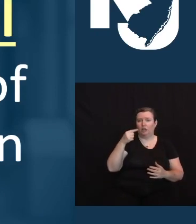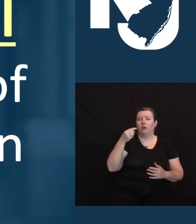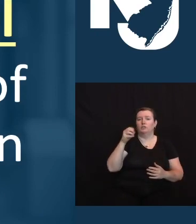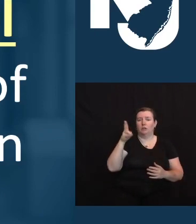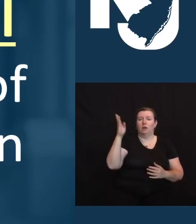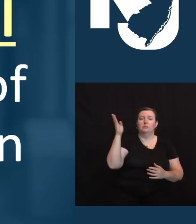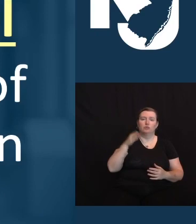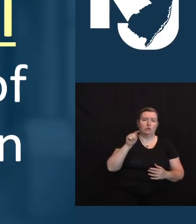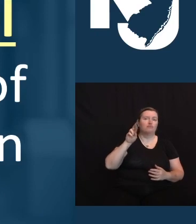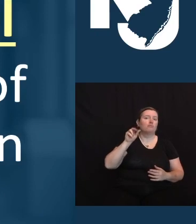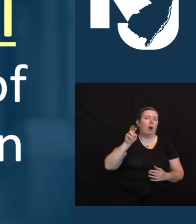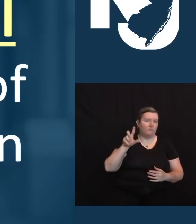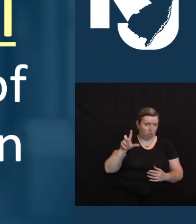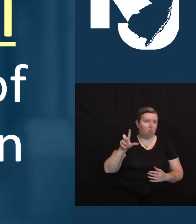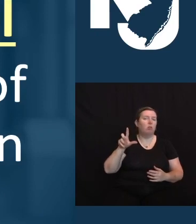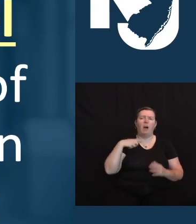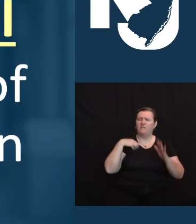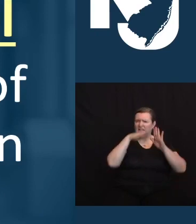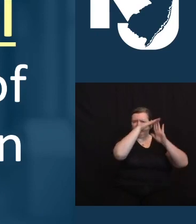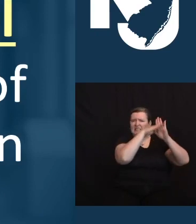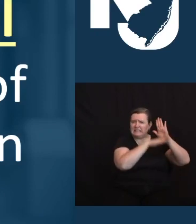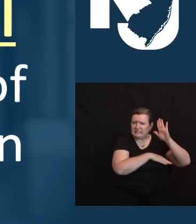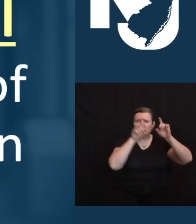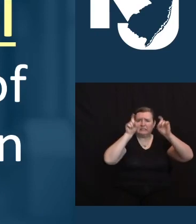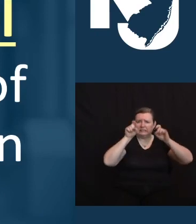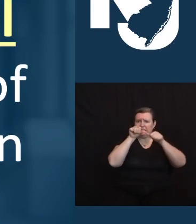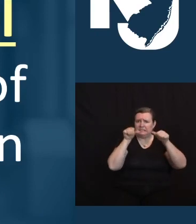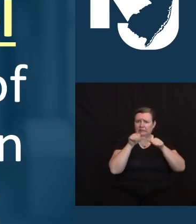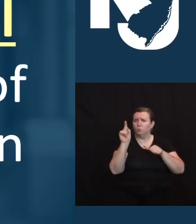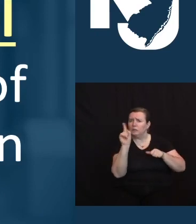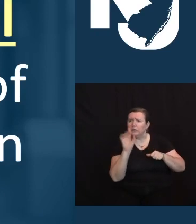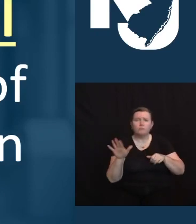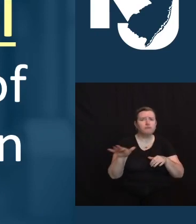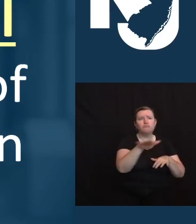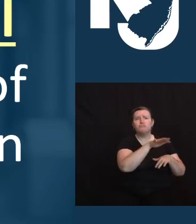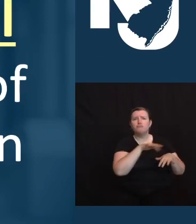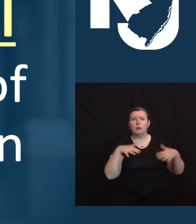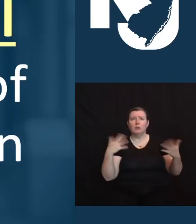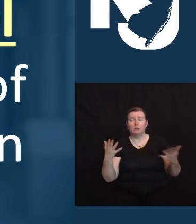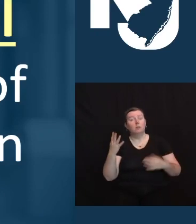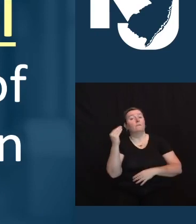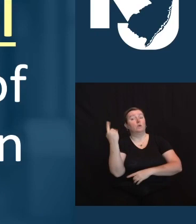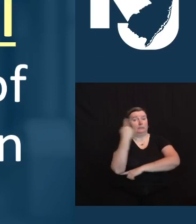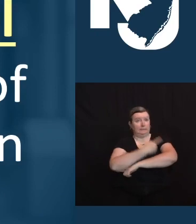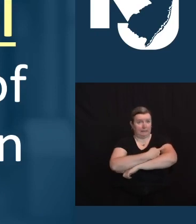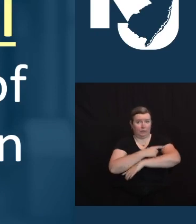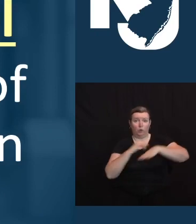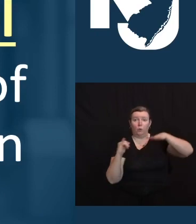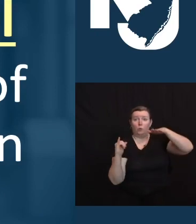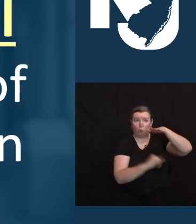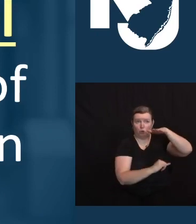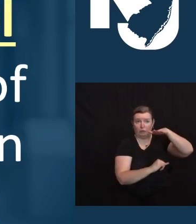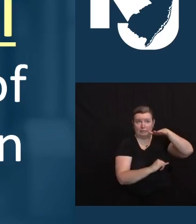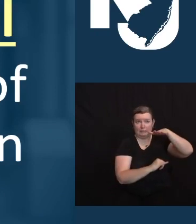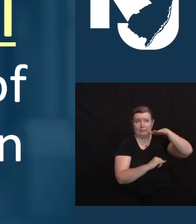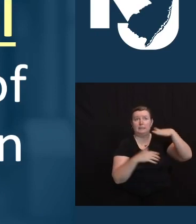covid19.nj.gov/travel. Our 14-day self-quarantine advisory for those who have come through a known